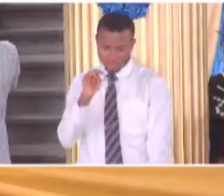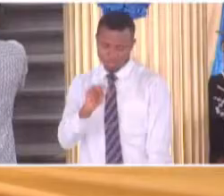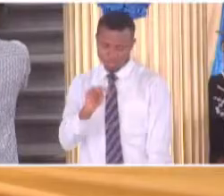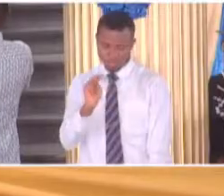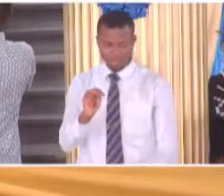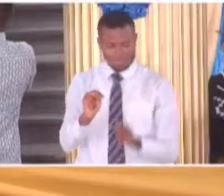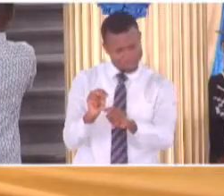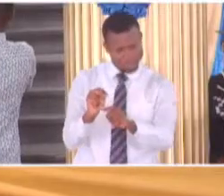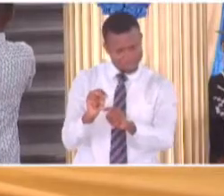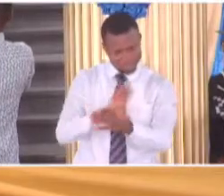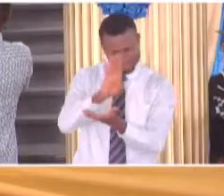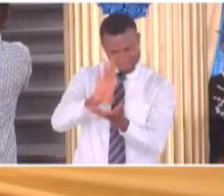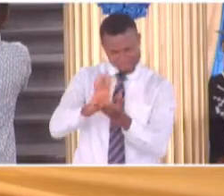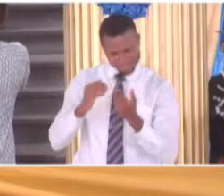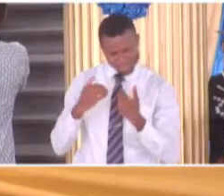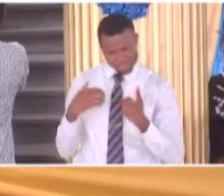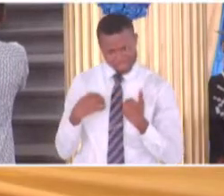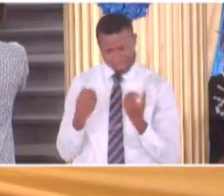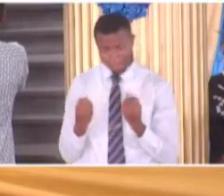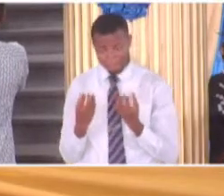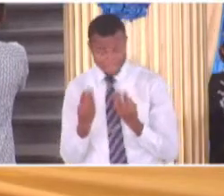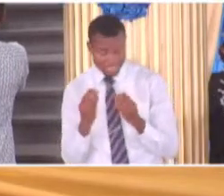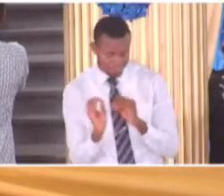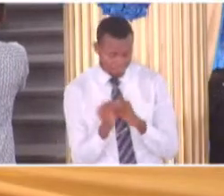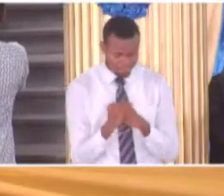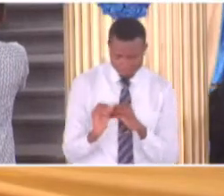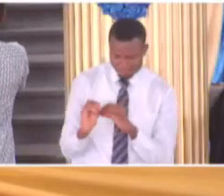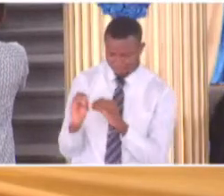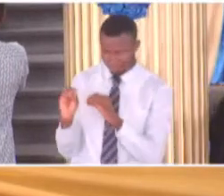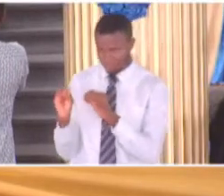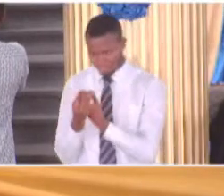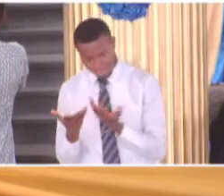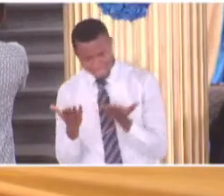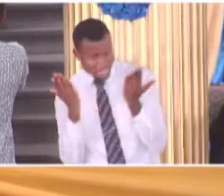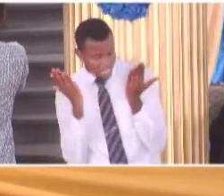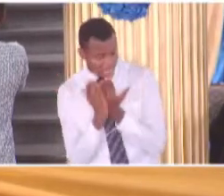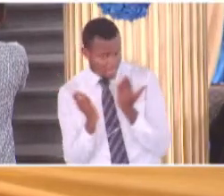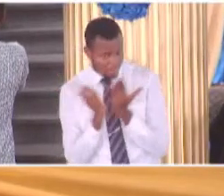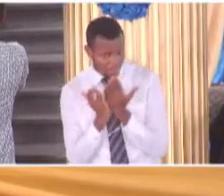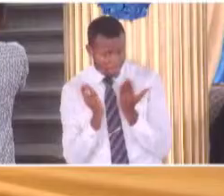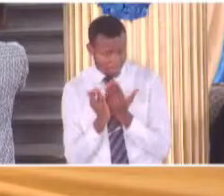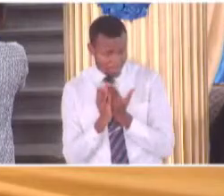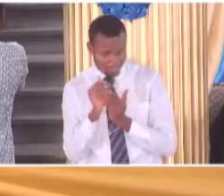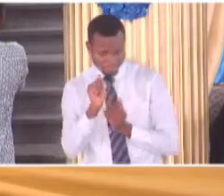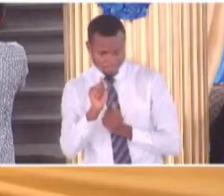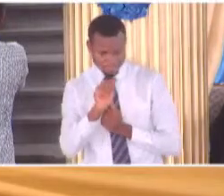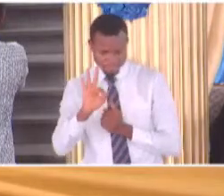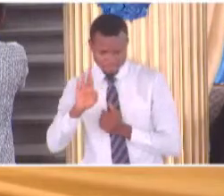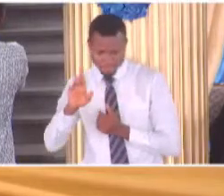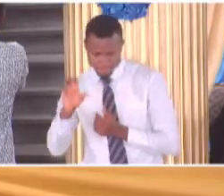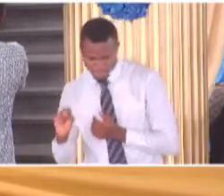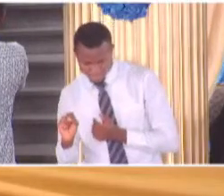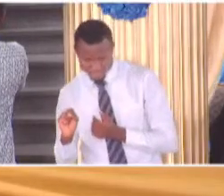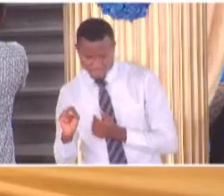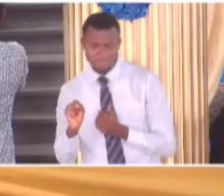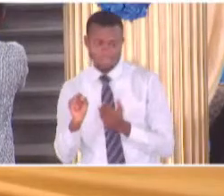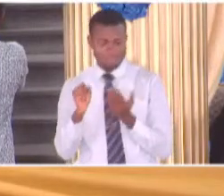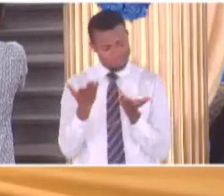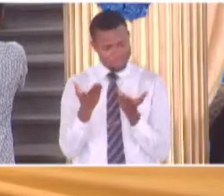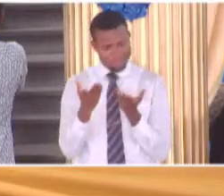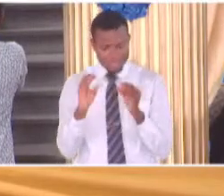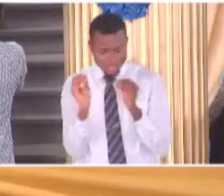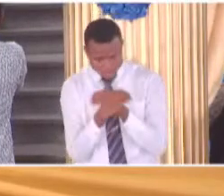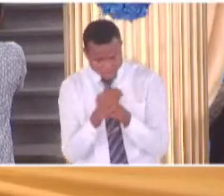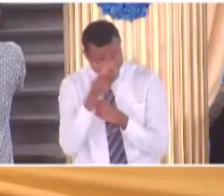The center will house satellite offices of the Academic Affairs Directorate, Office of the Dean of Student